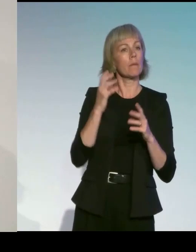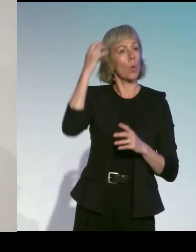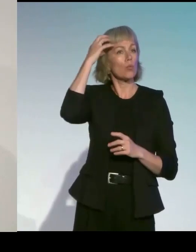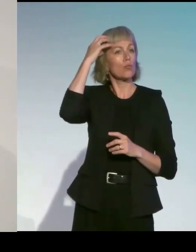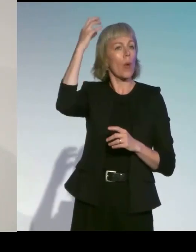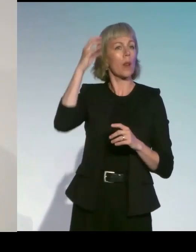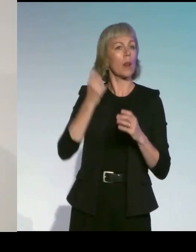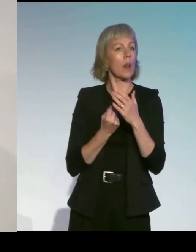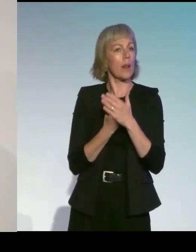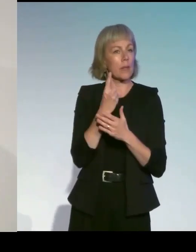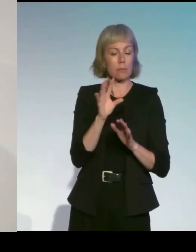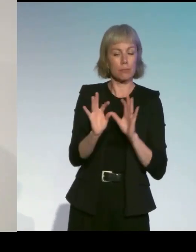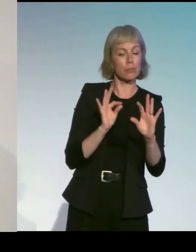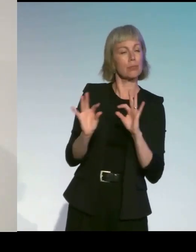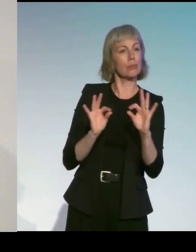for royal